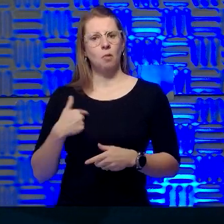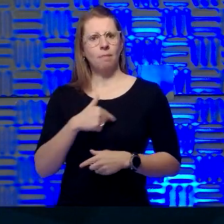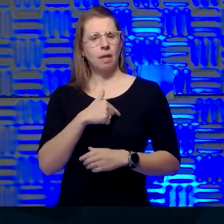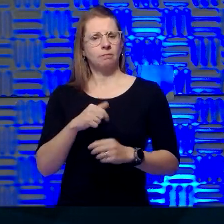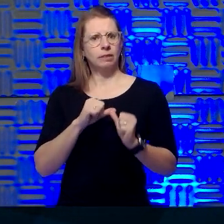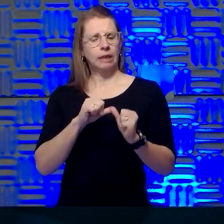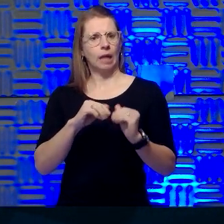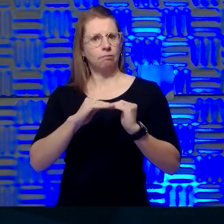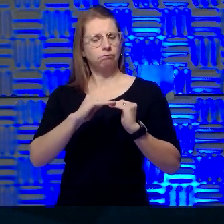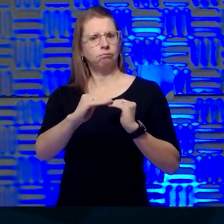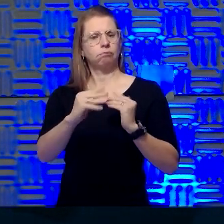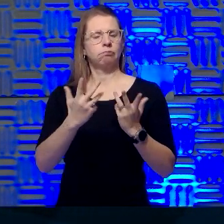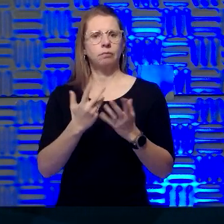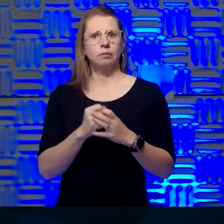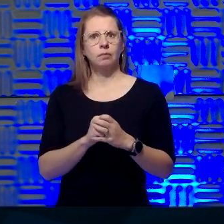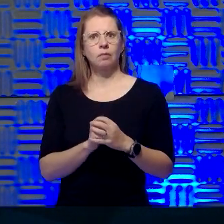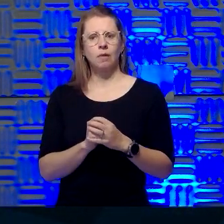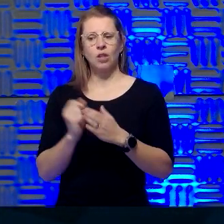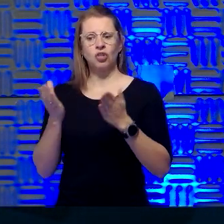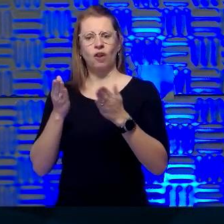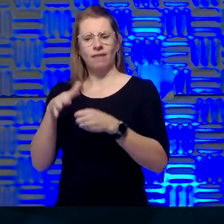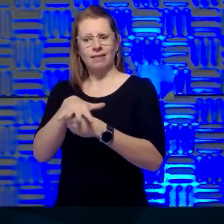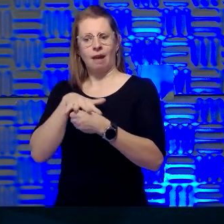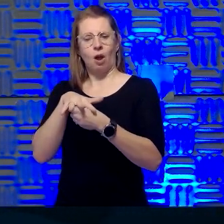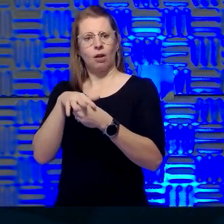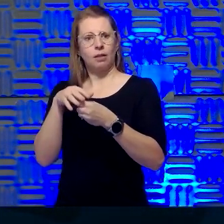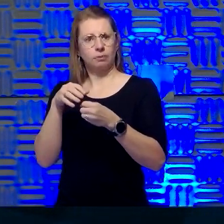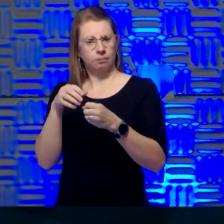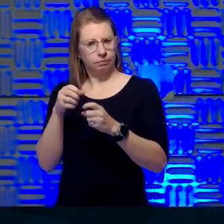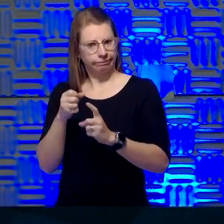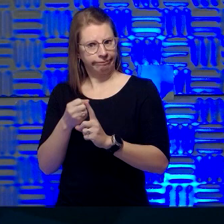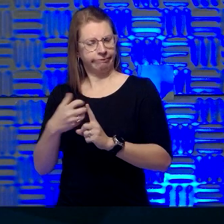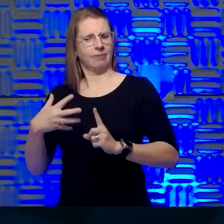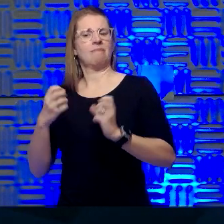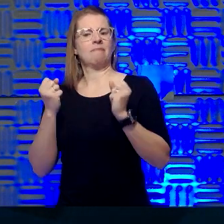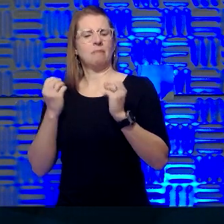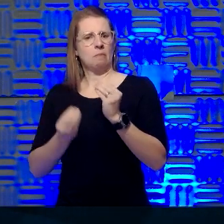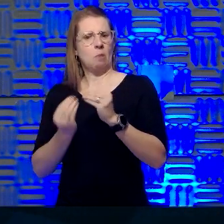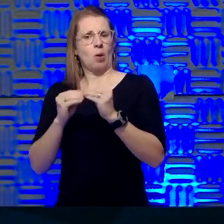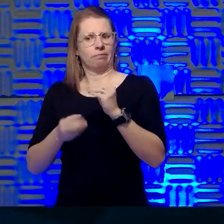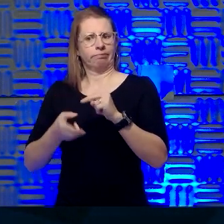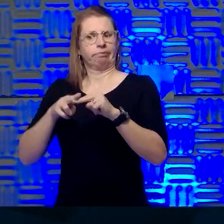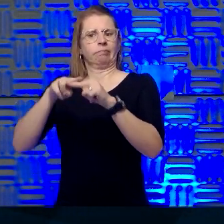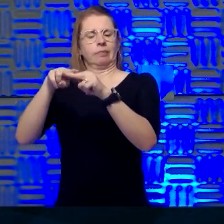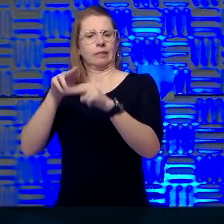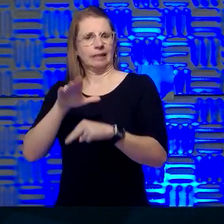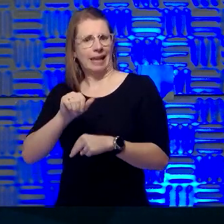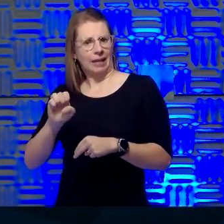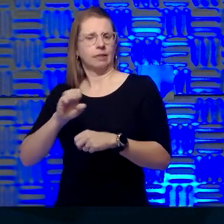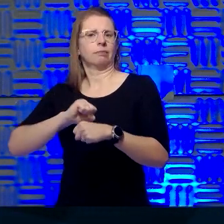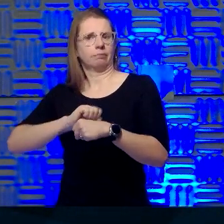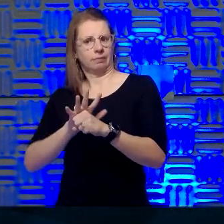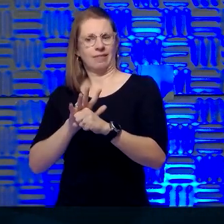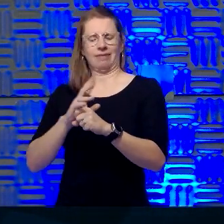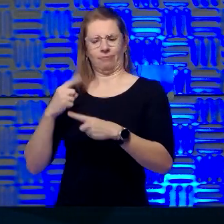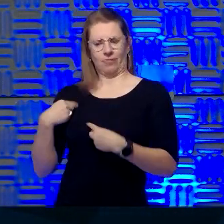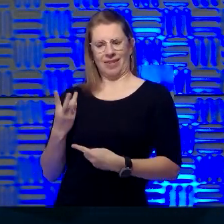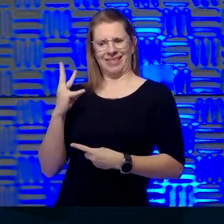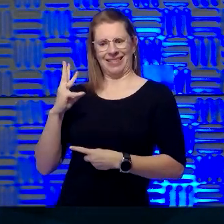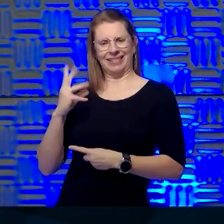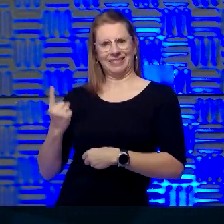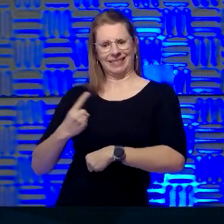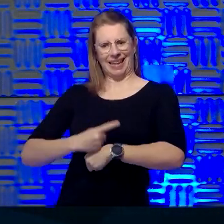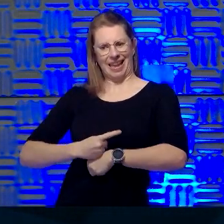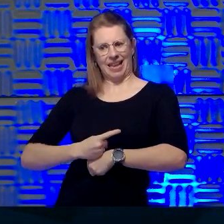the beginning. We're seeing our service area expand in number of cases. So we know in the last 6 days, it's increased our service area of